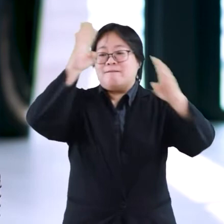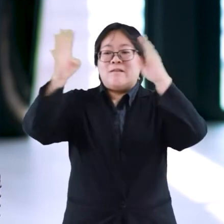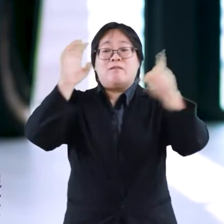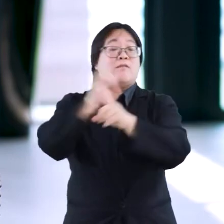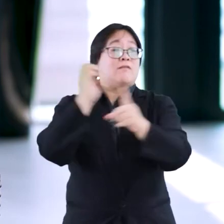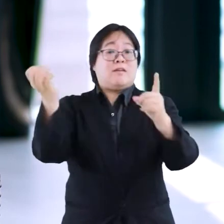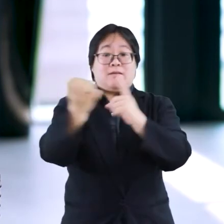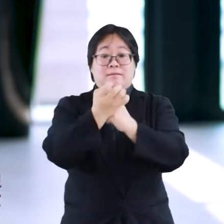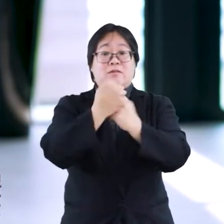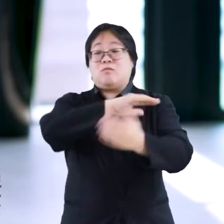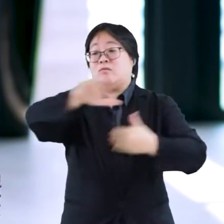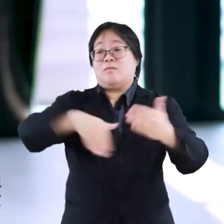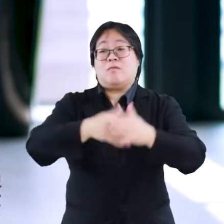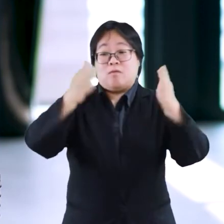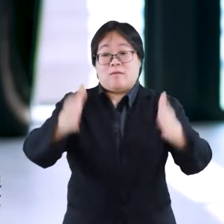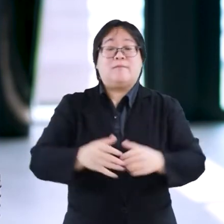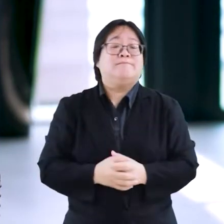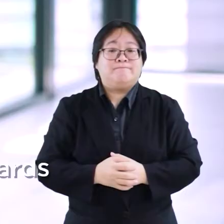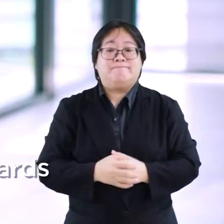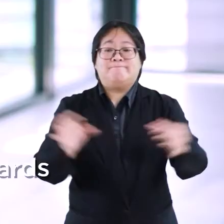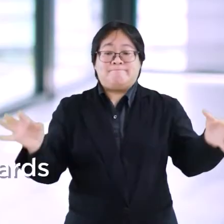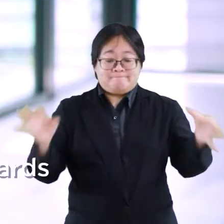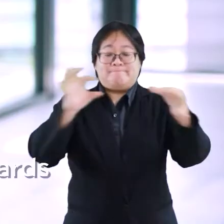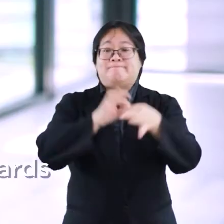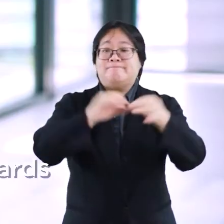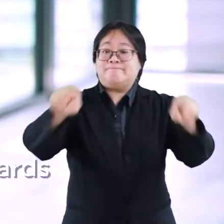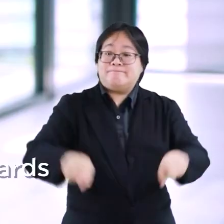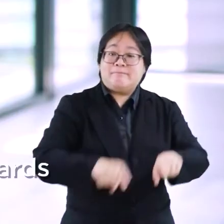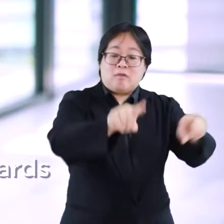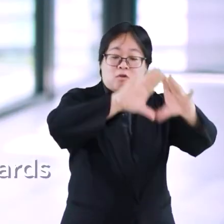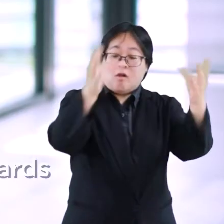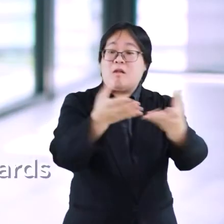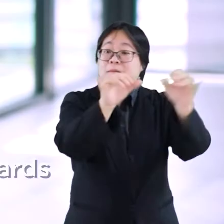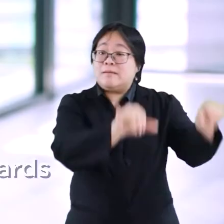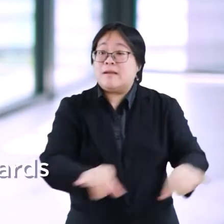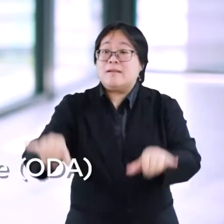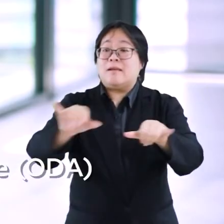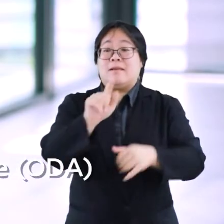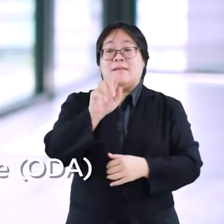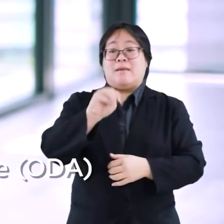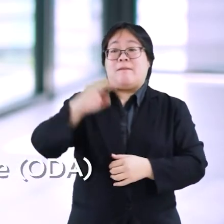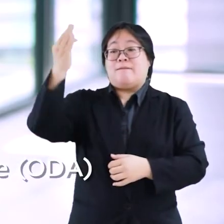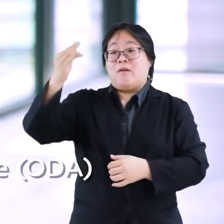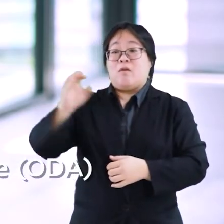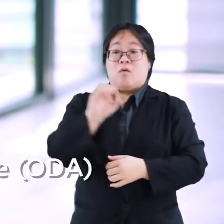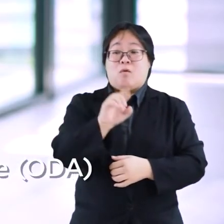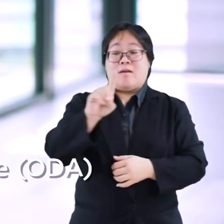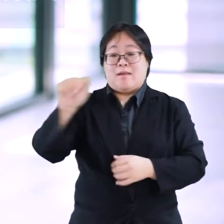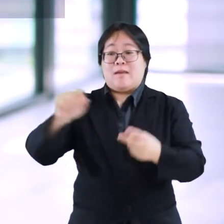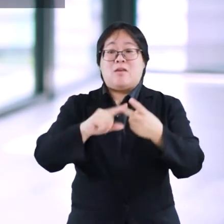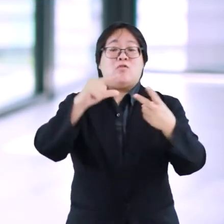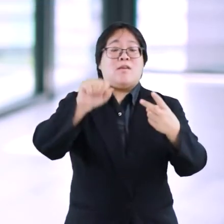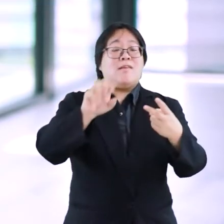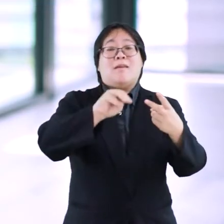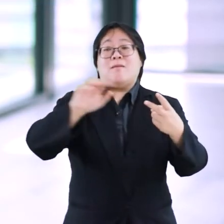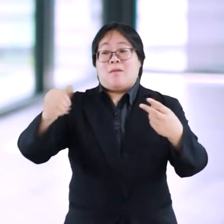innovation environment for everybody across the group, combined with the alignment to global standards such as the TM4N's ODA